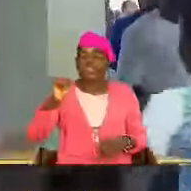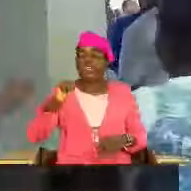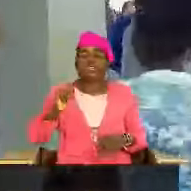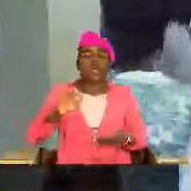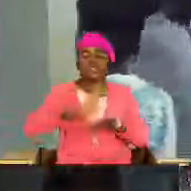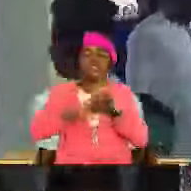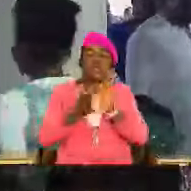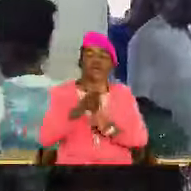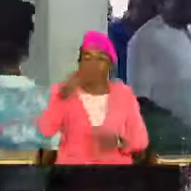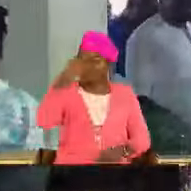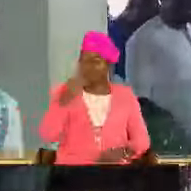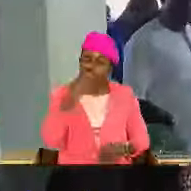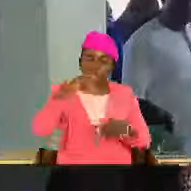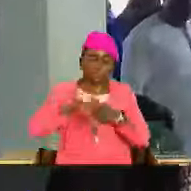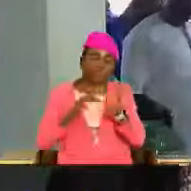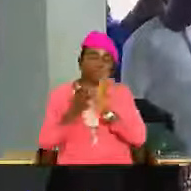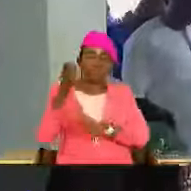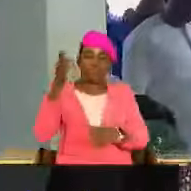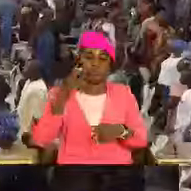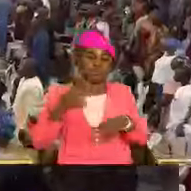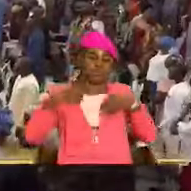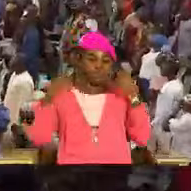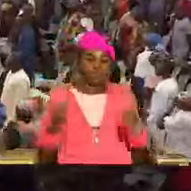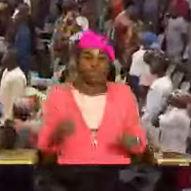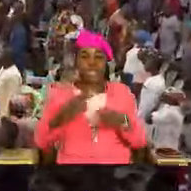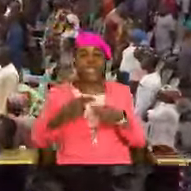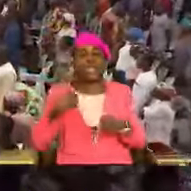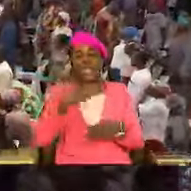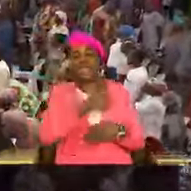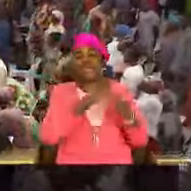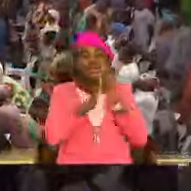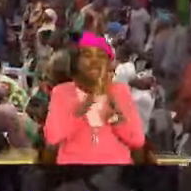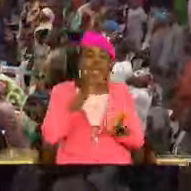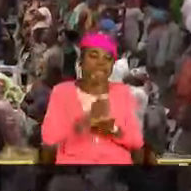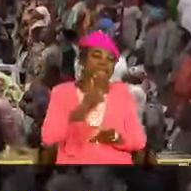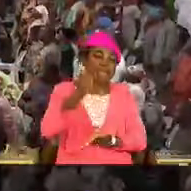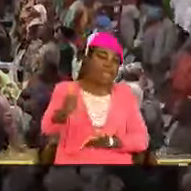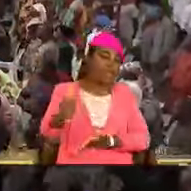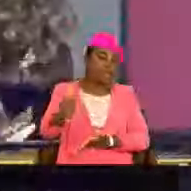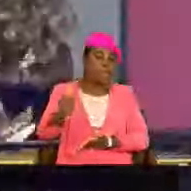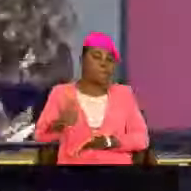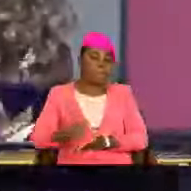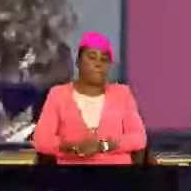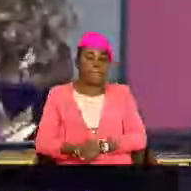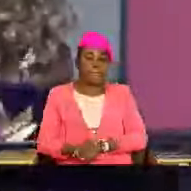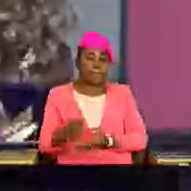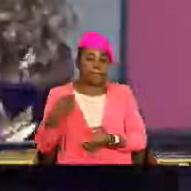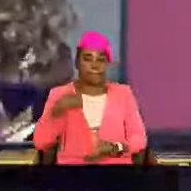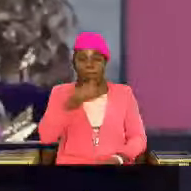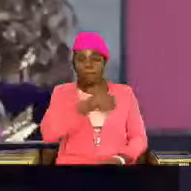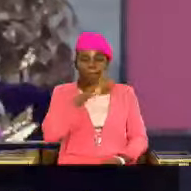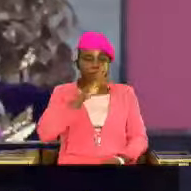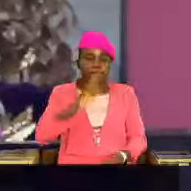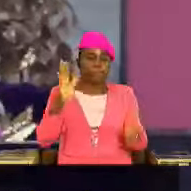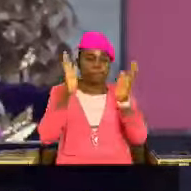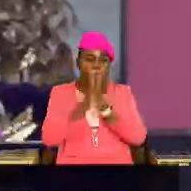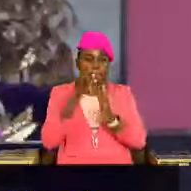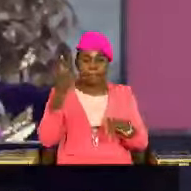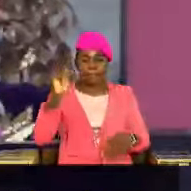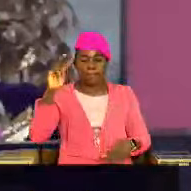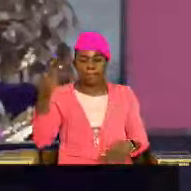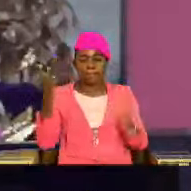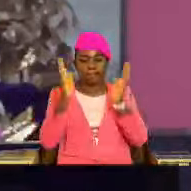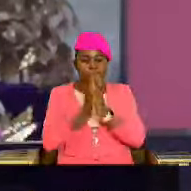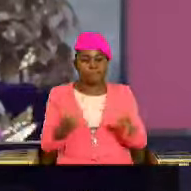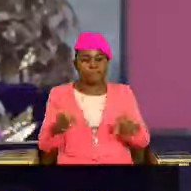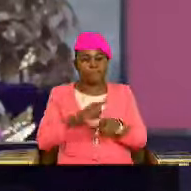in Jesus mighty name we pray we are praying the second one like this